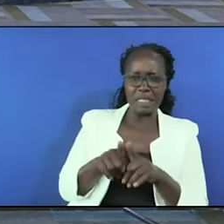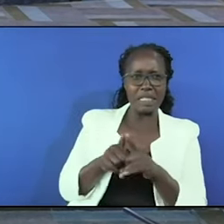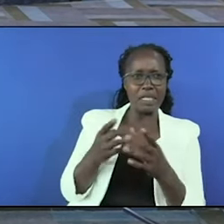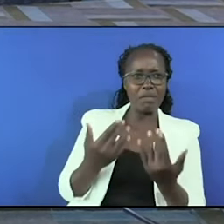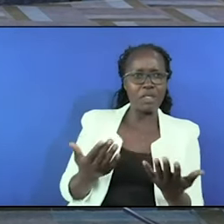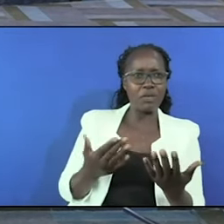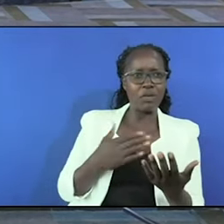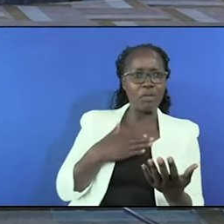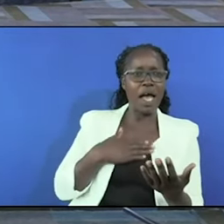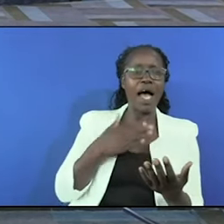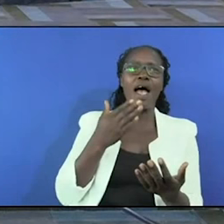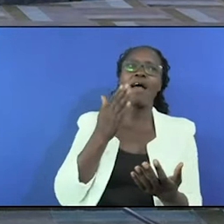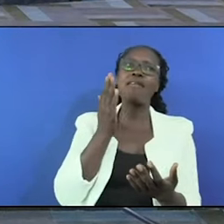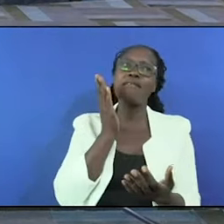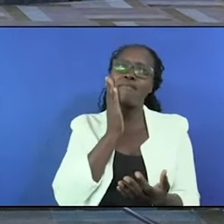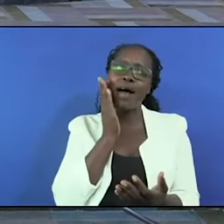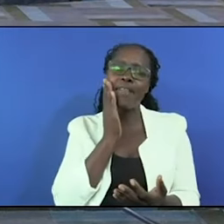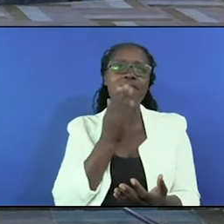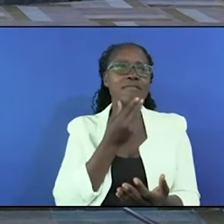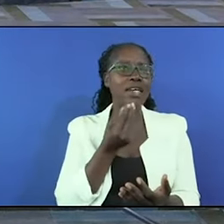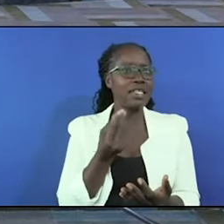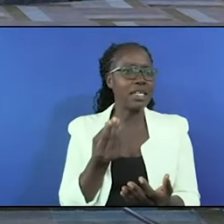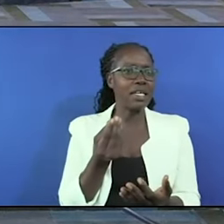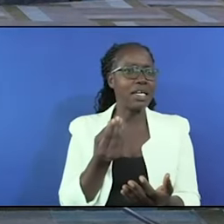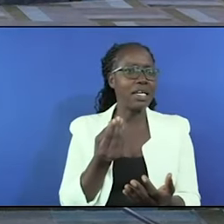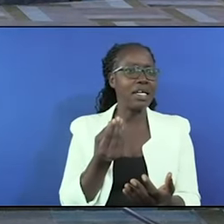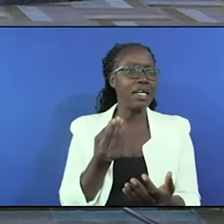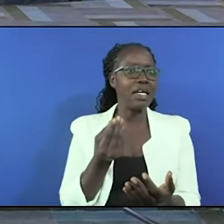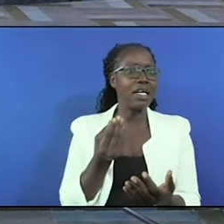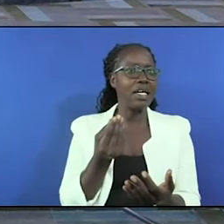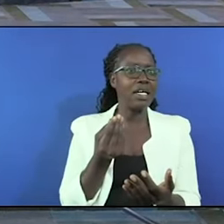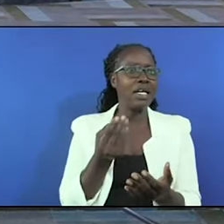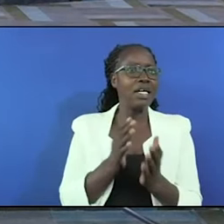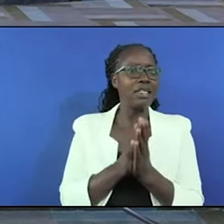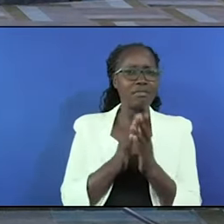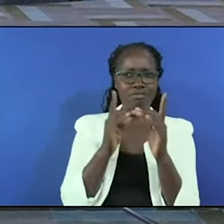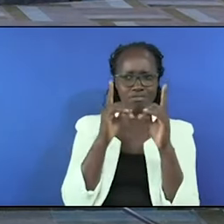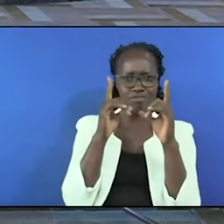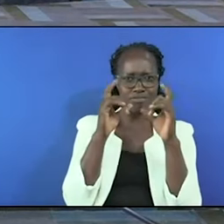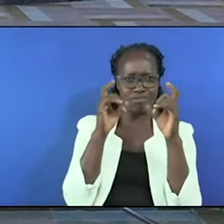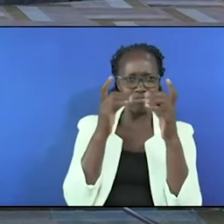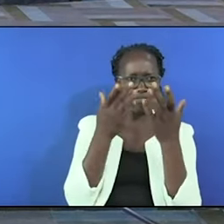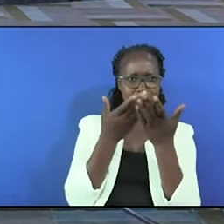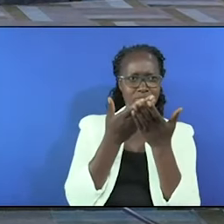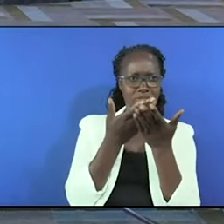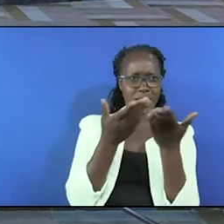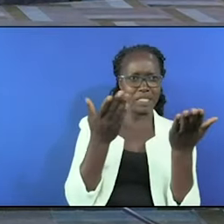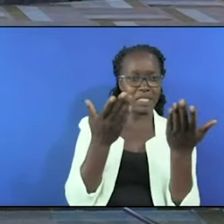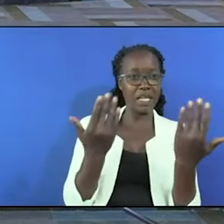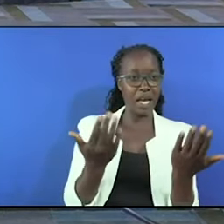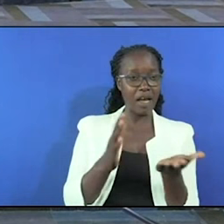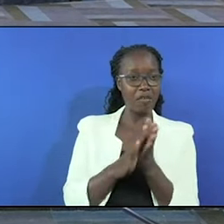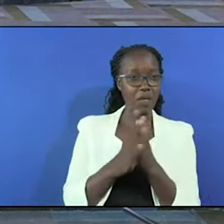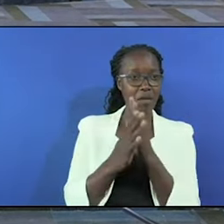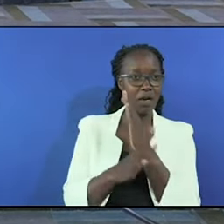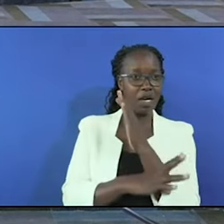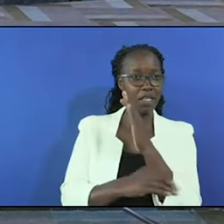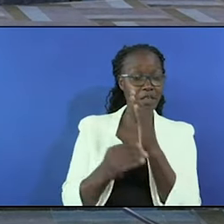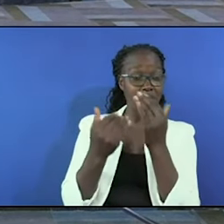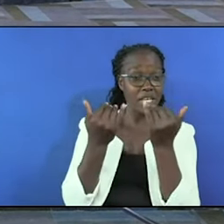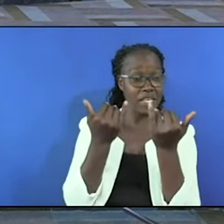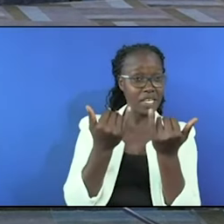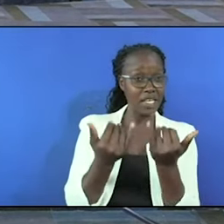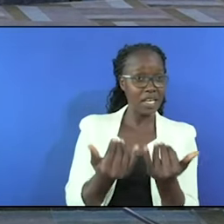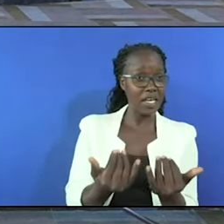to my father. He's holding me. I've stolen his camera, because now I have become a thief, and